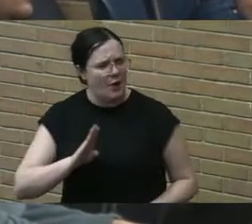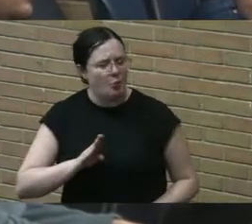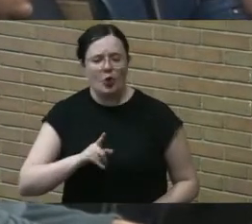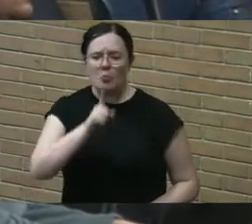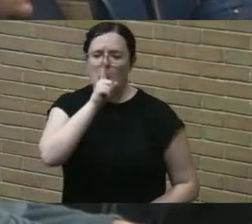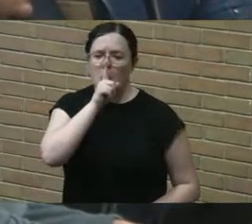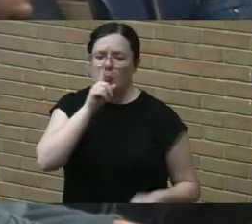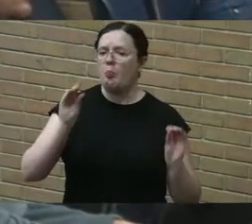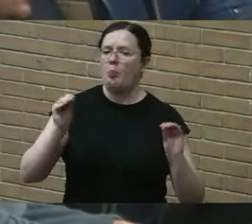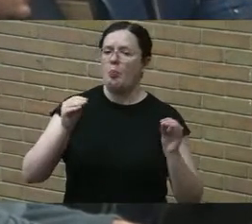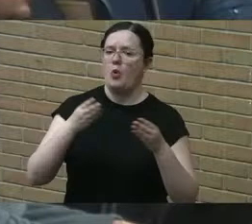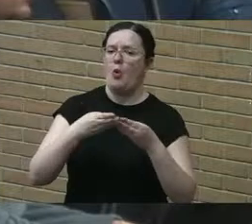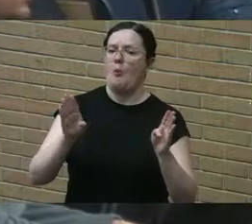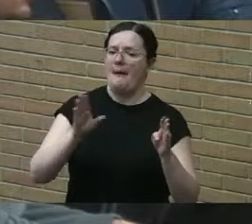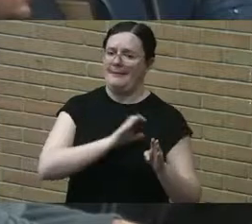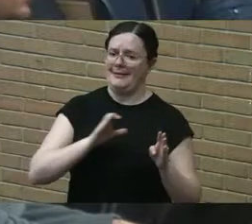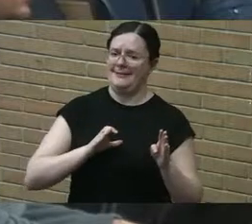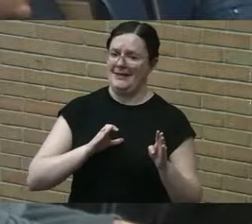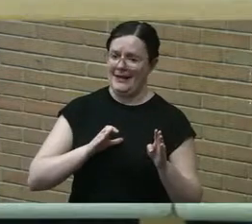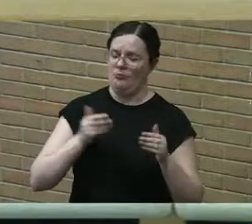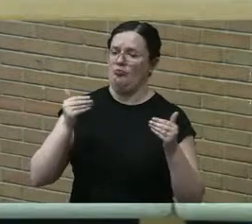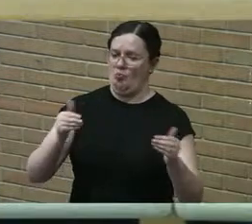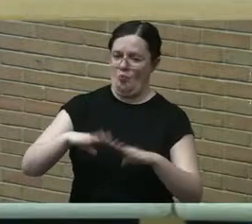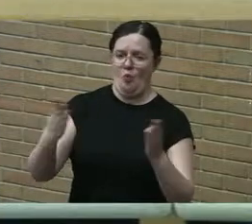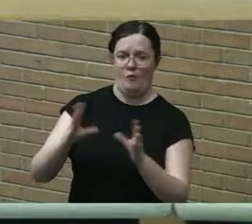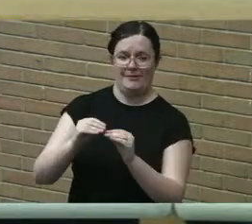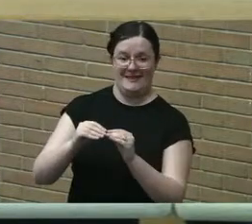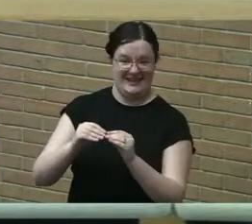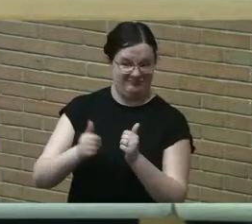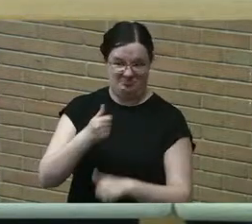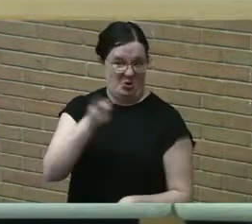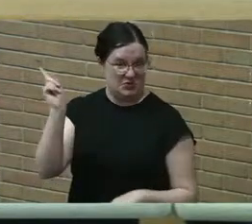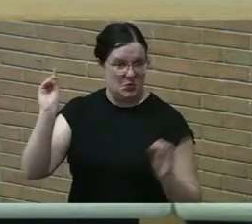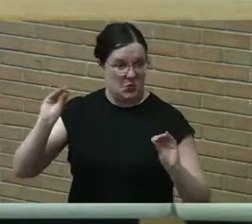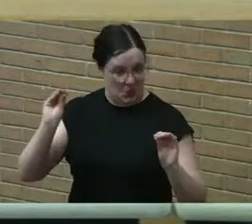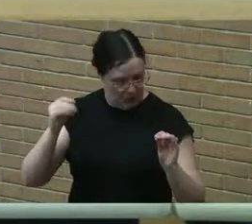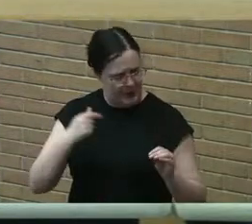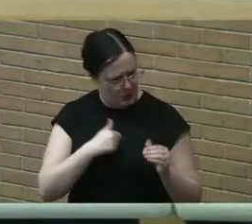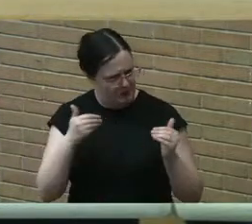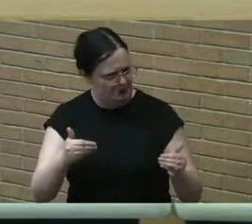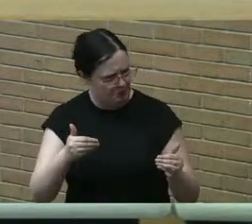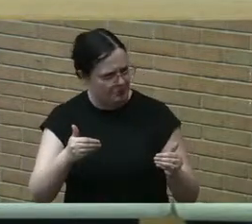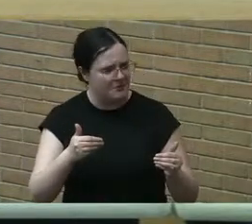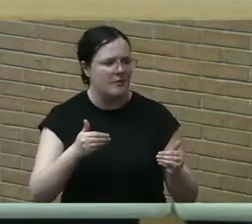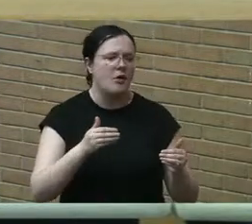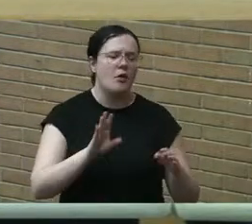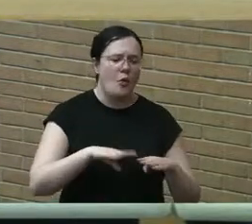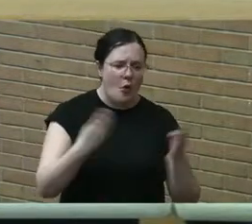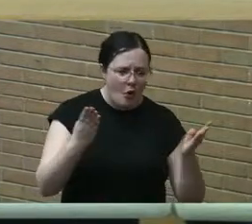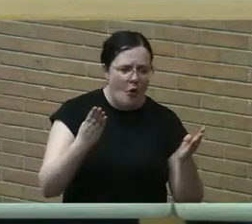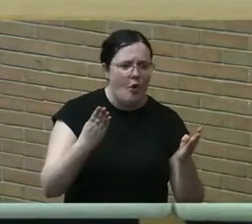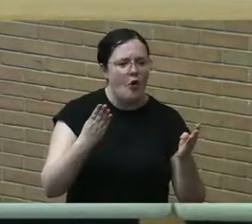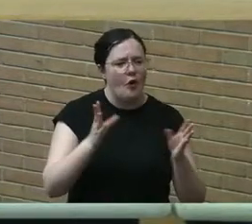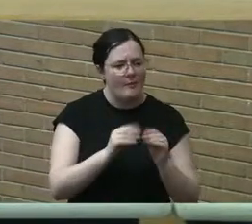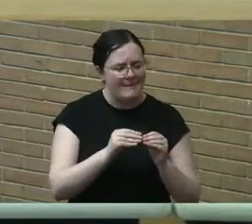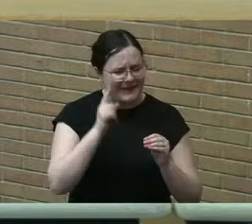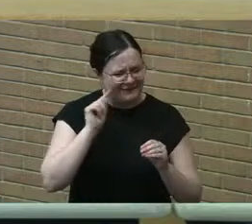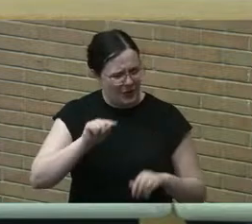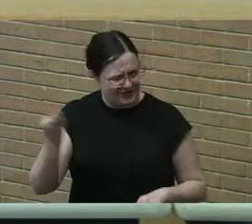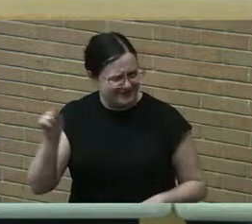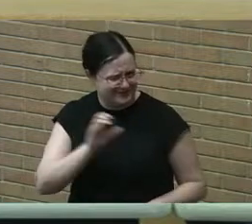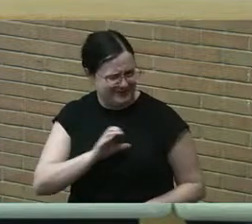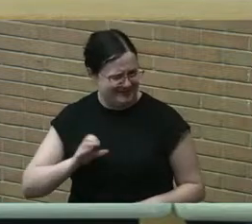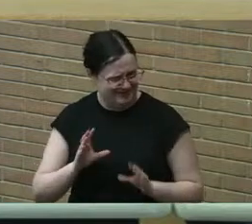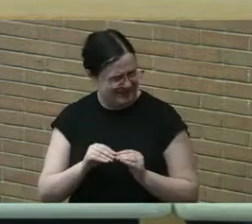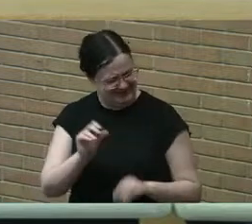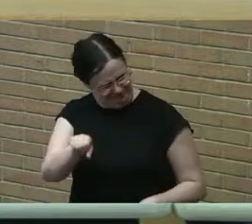public committees that meet in open session and take comment. We do. We take that